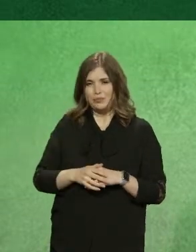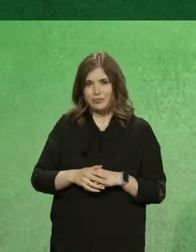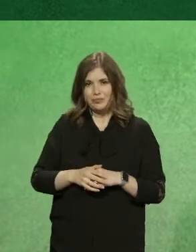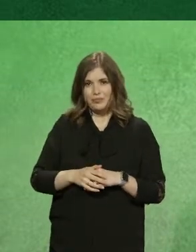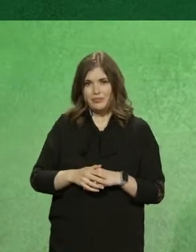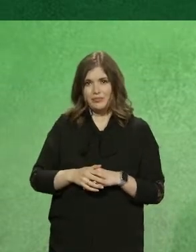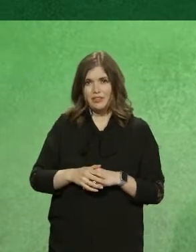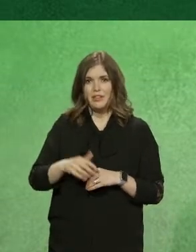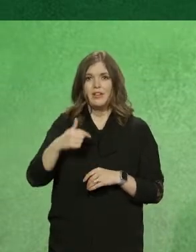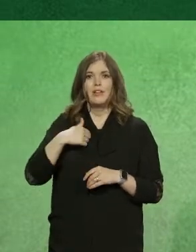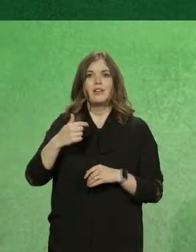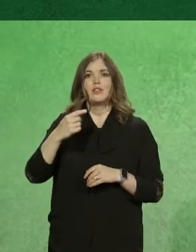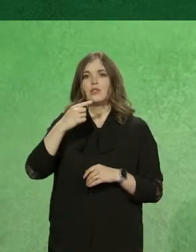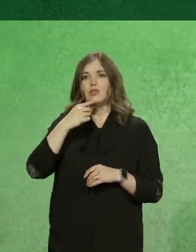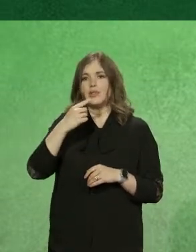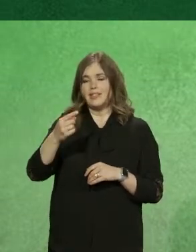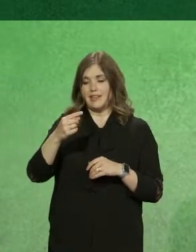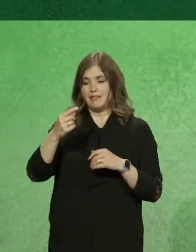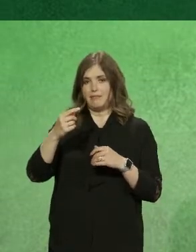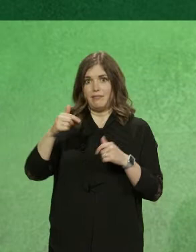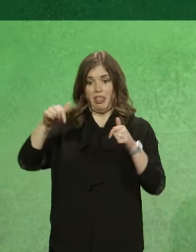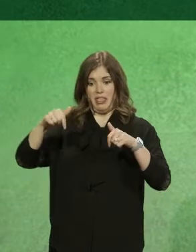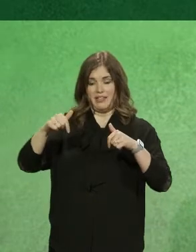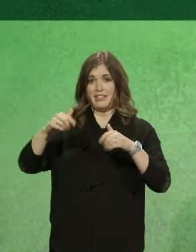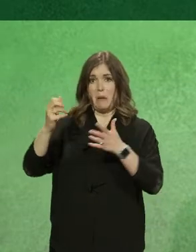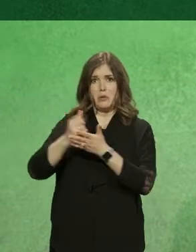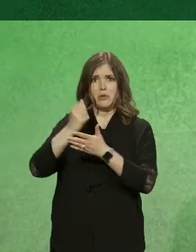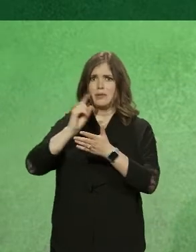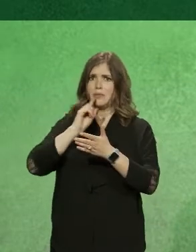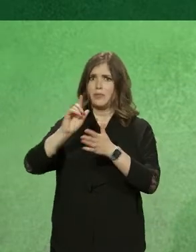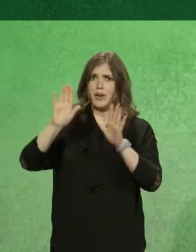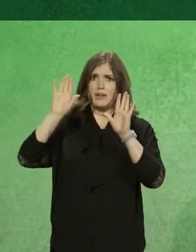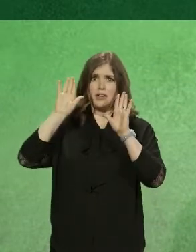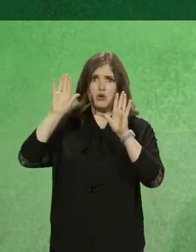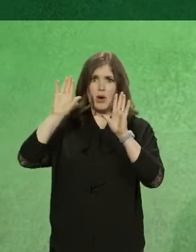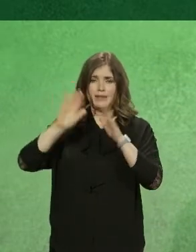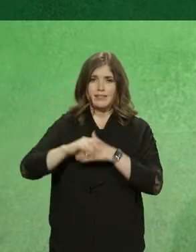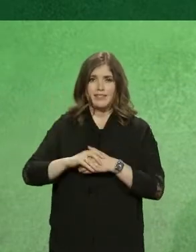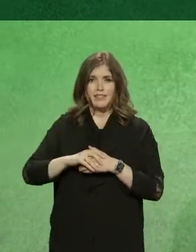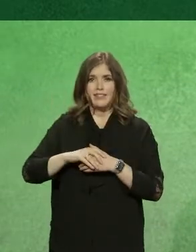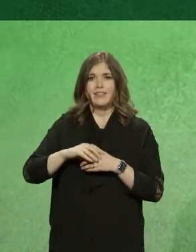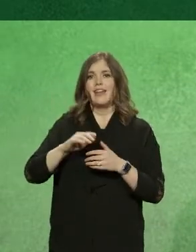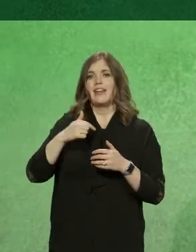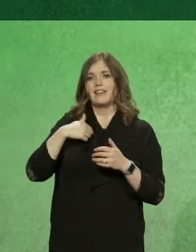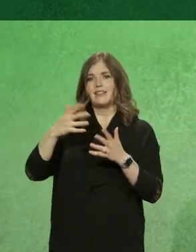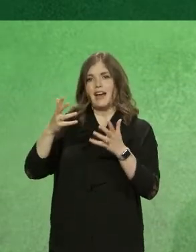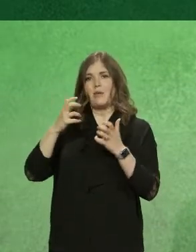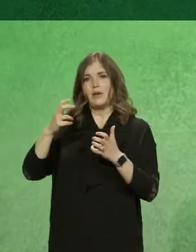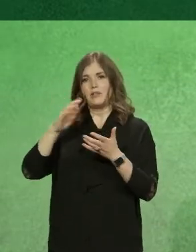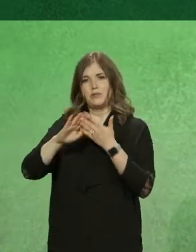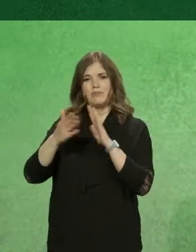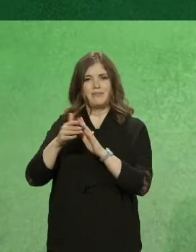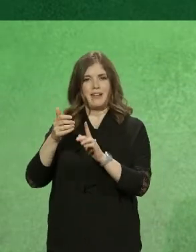see this as a very great opportunity to set onto the path of becoming self-employed with purpose.